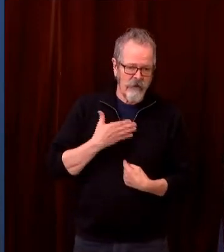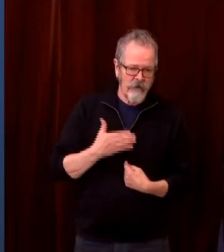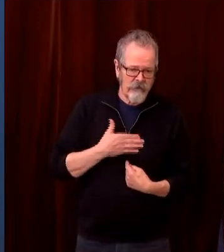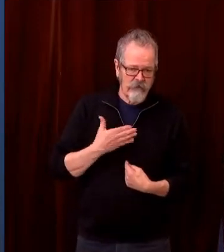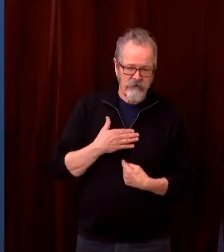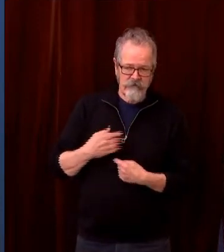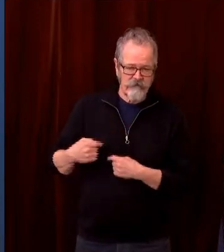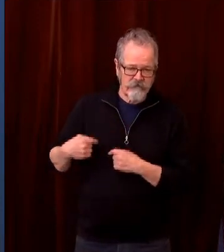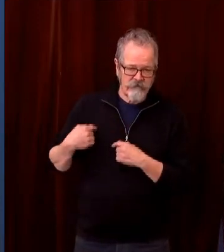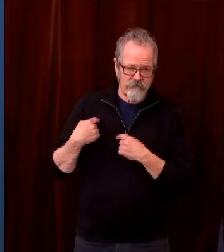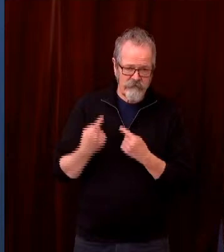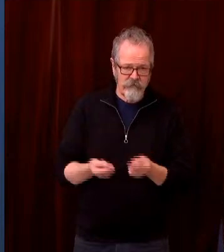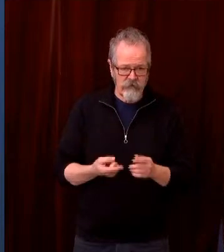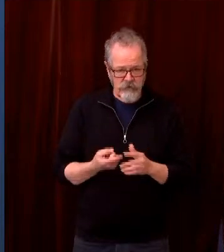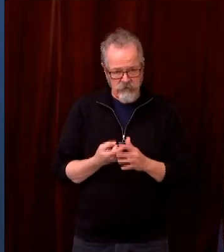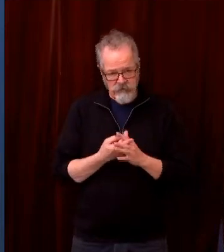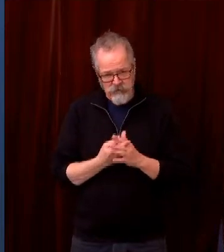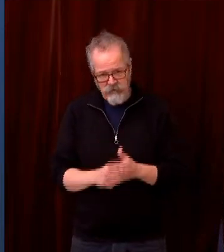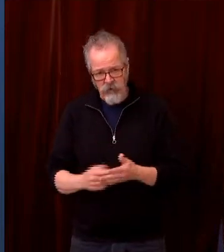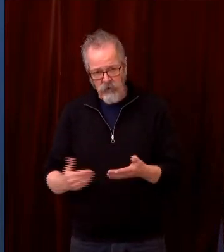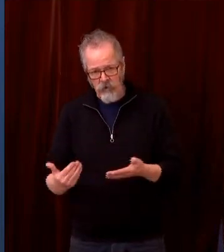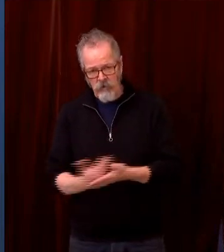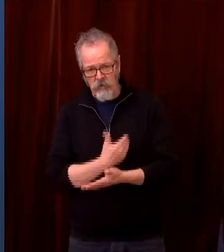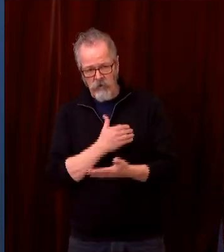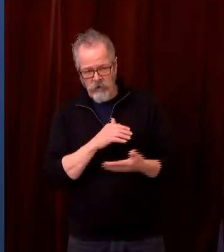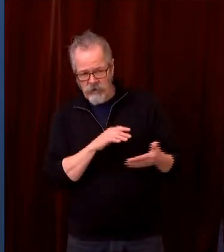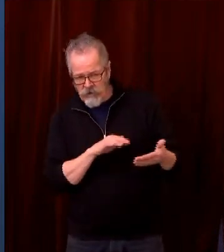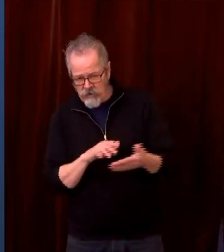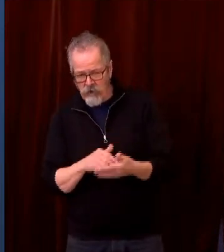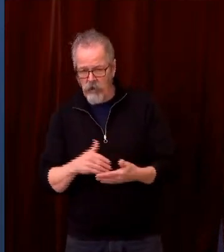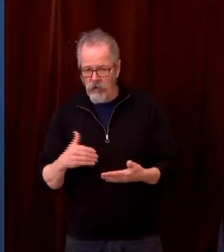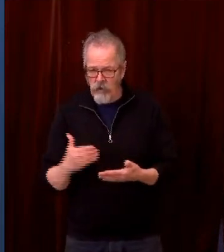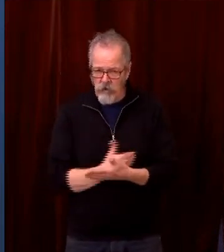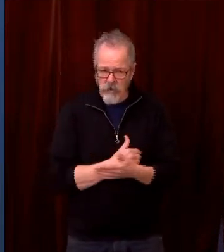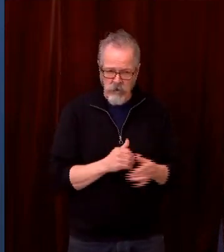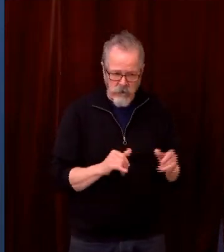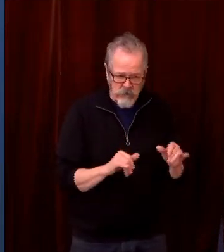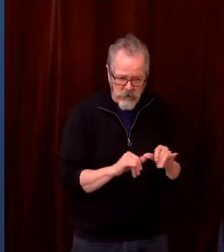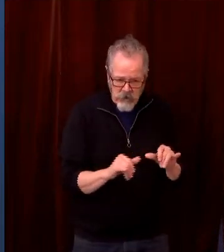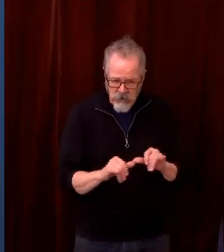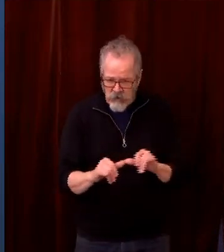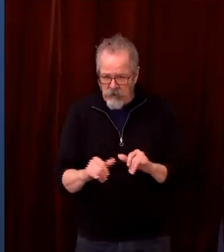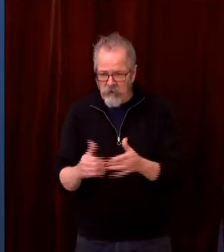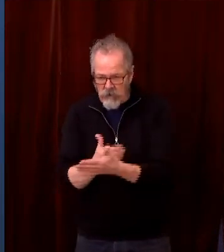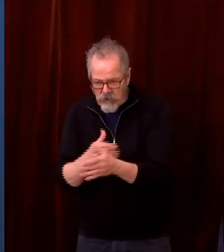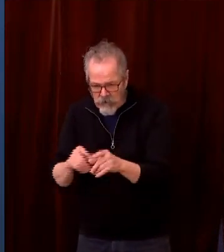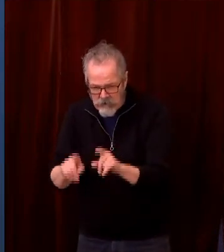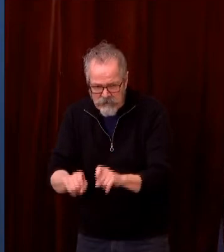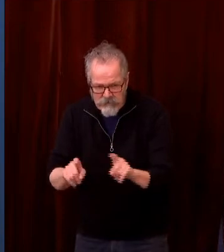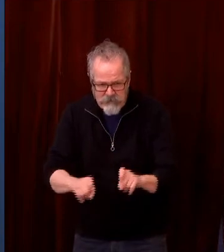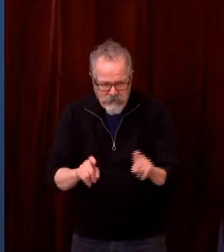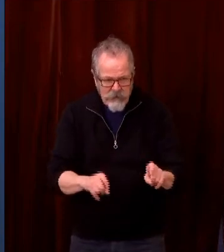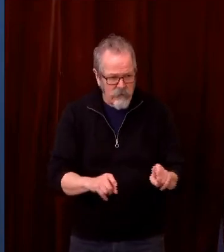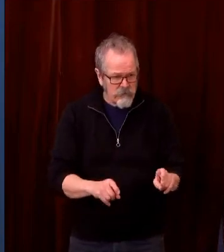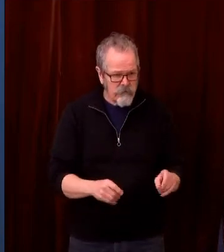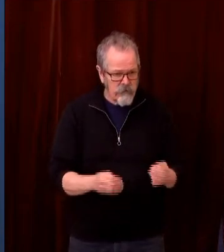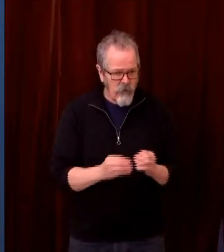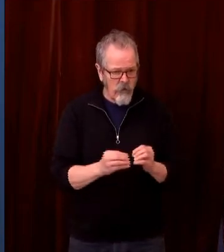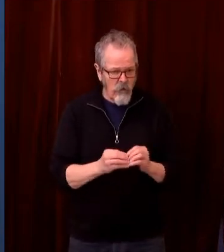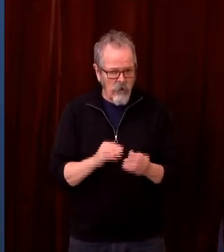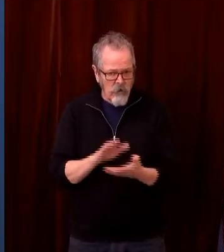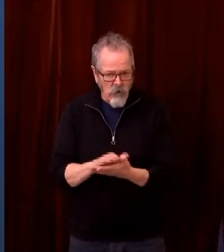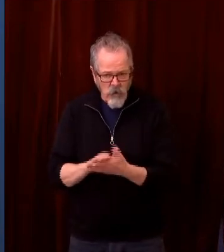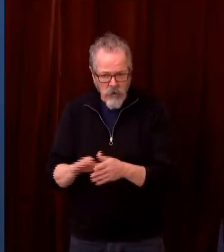that are going back to on-site learning. And I think that's a joy both for educators and for students and for